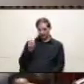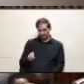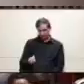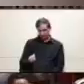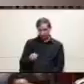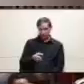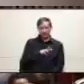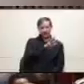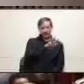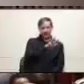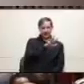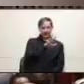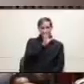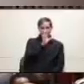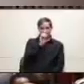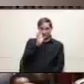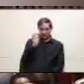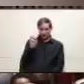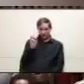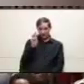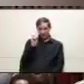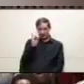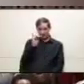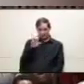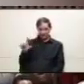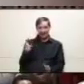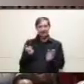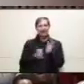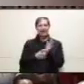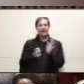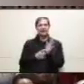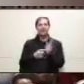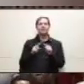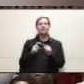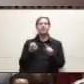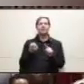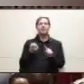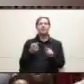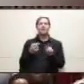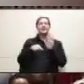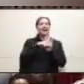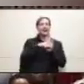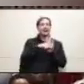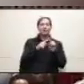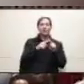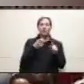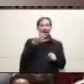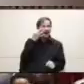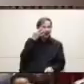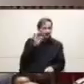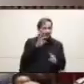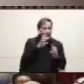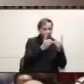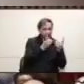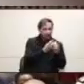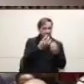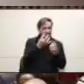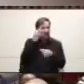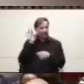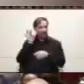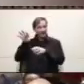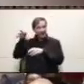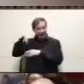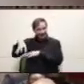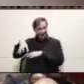900 million of those debts are from government departments and government entities. As much as when we are not